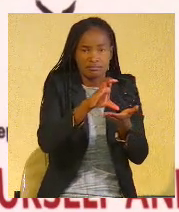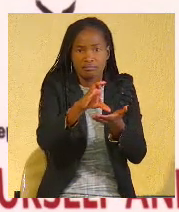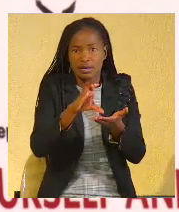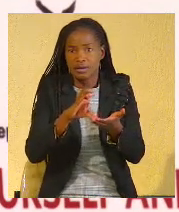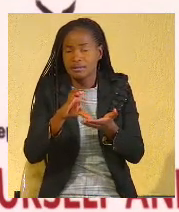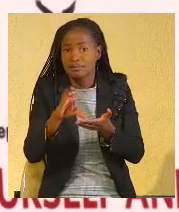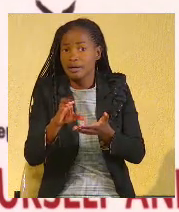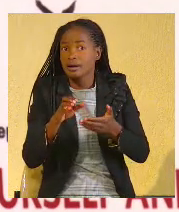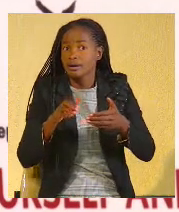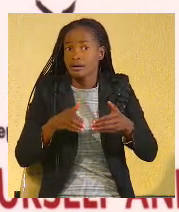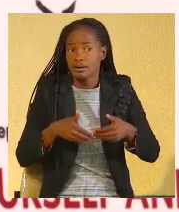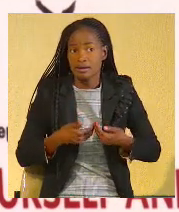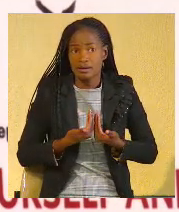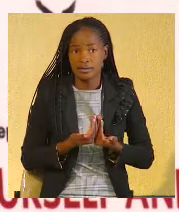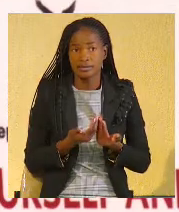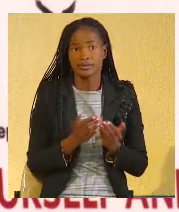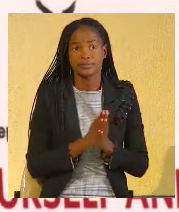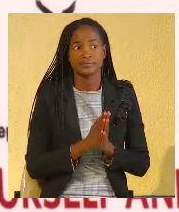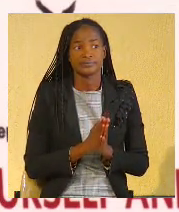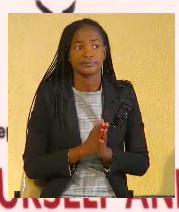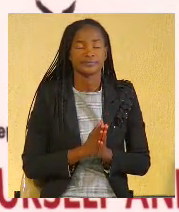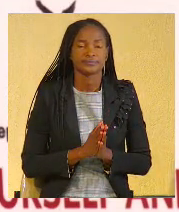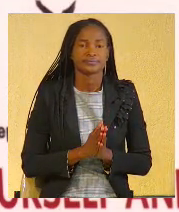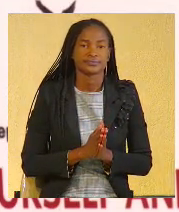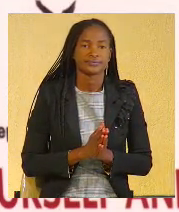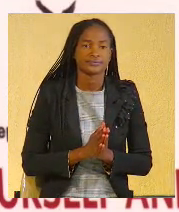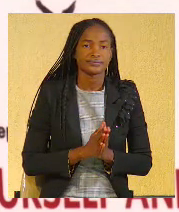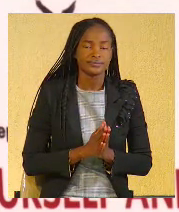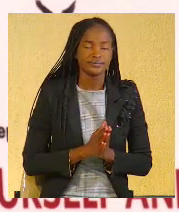and the rollout of the wage bill subsidy.